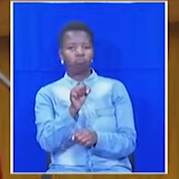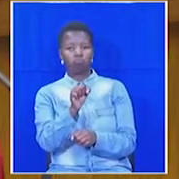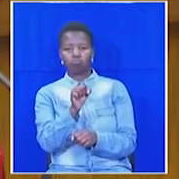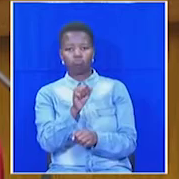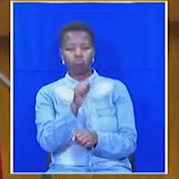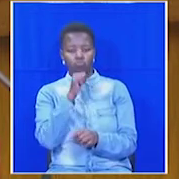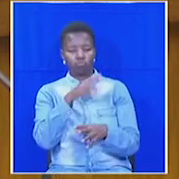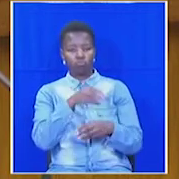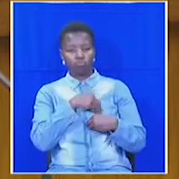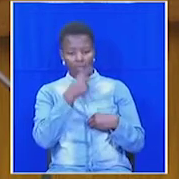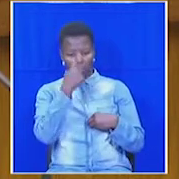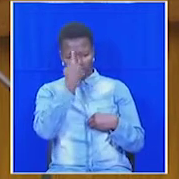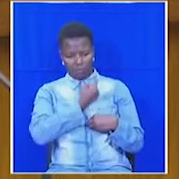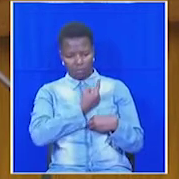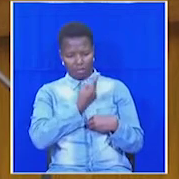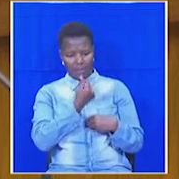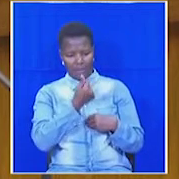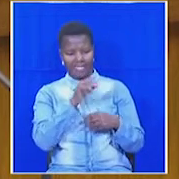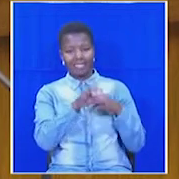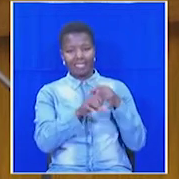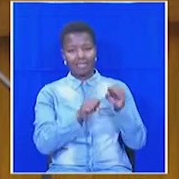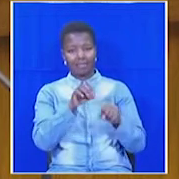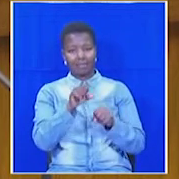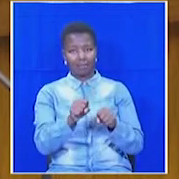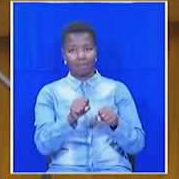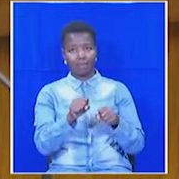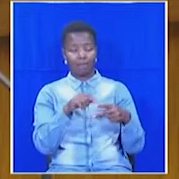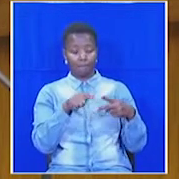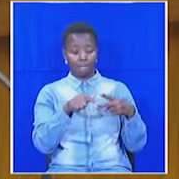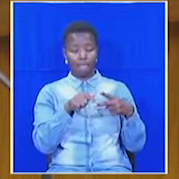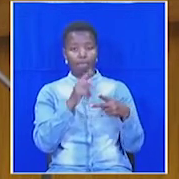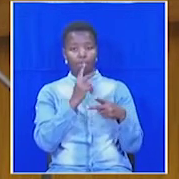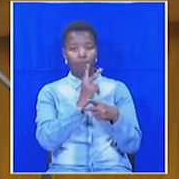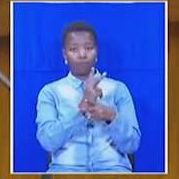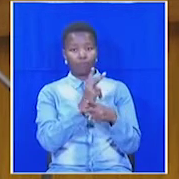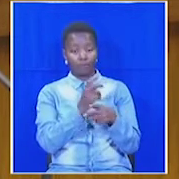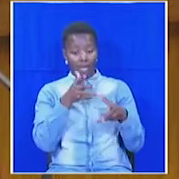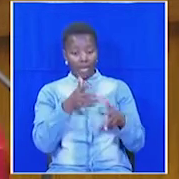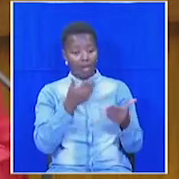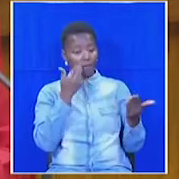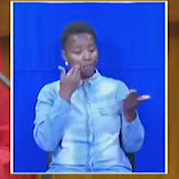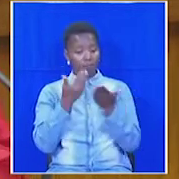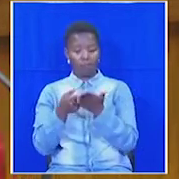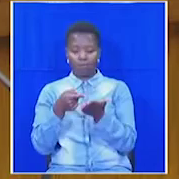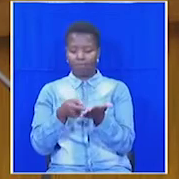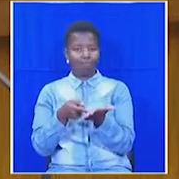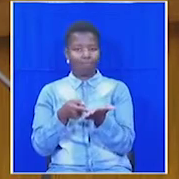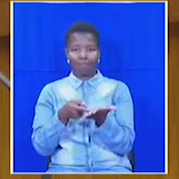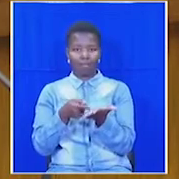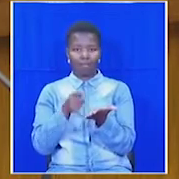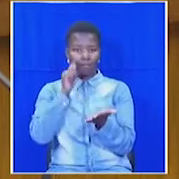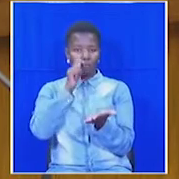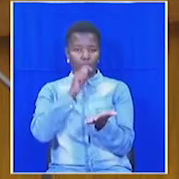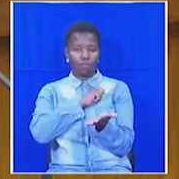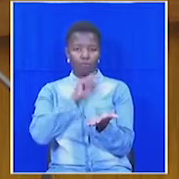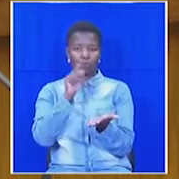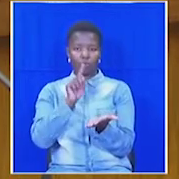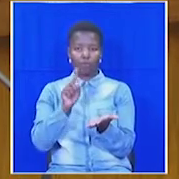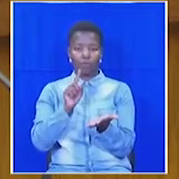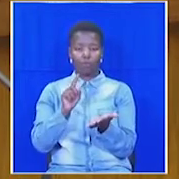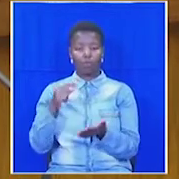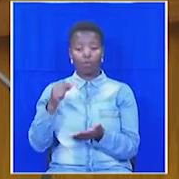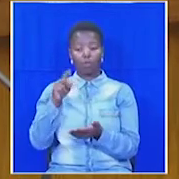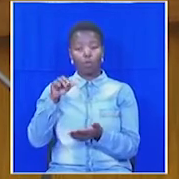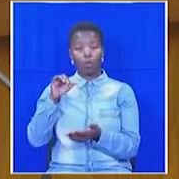driven by greed, and the facts that we'll present here are undeniable evidence. The Gupta needed